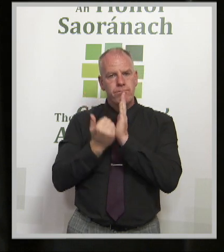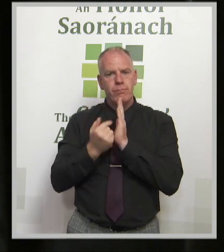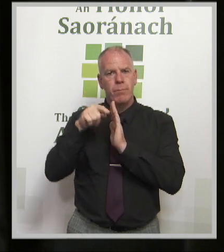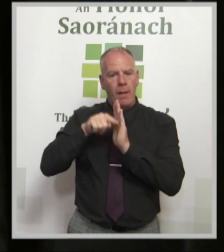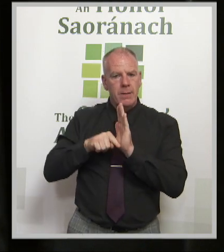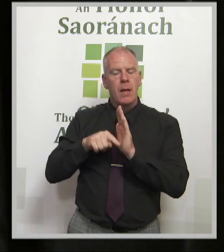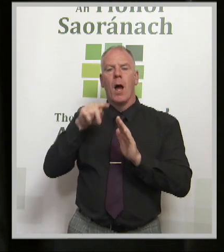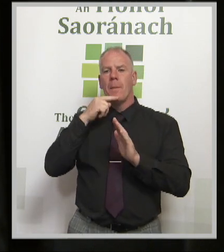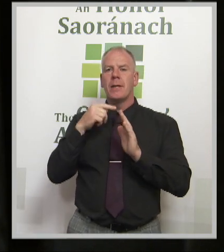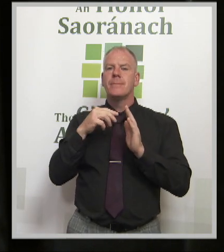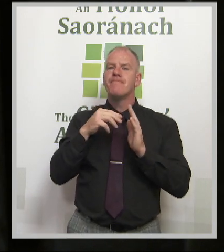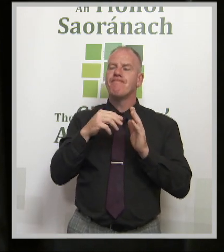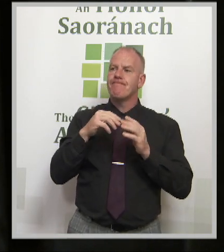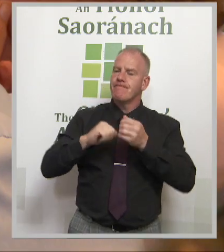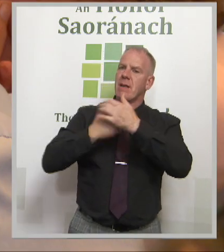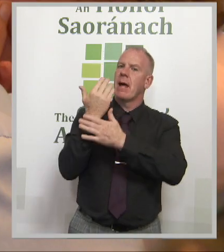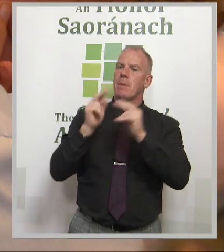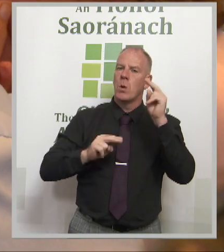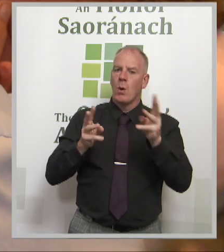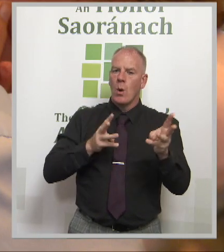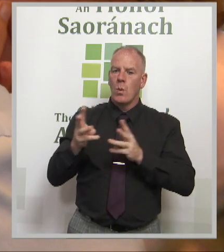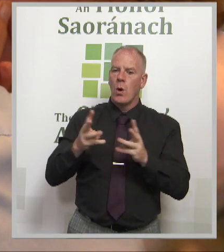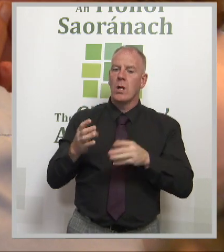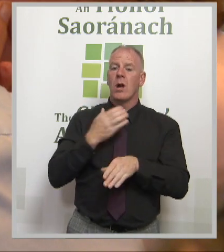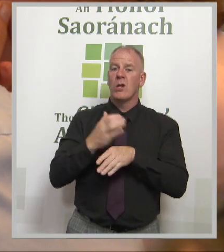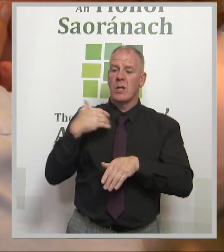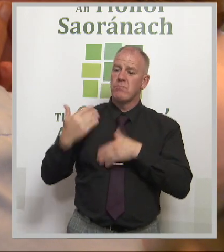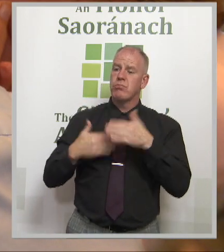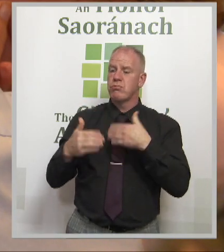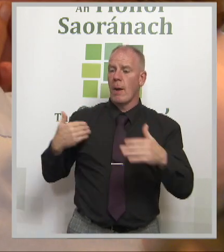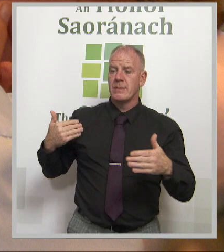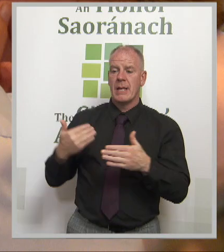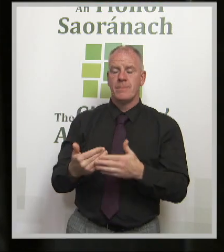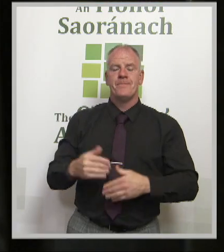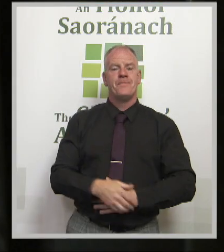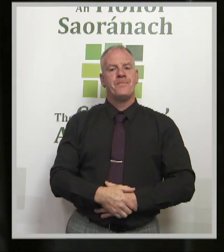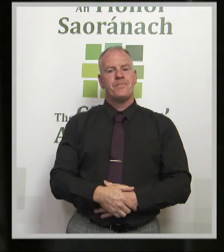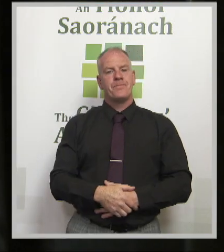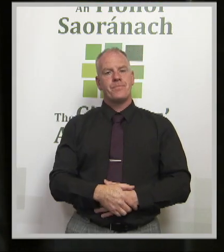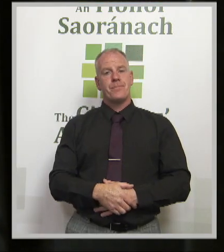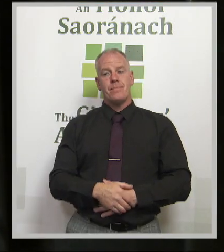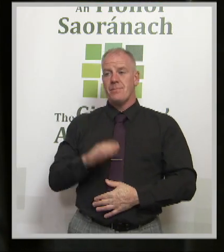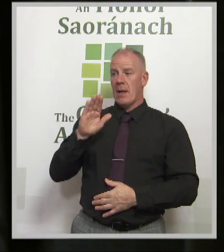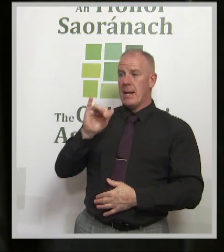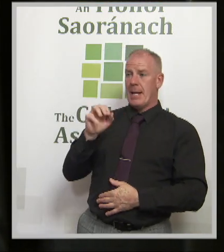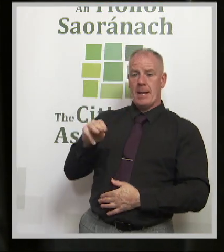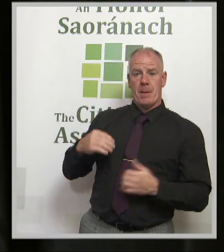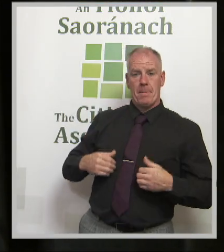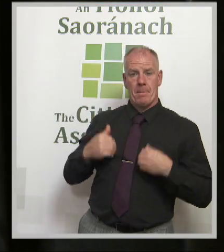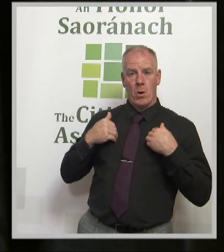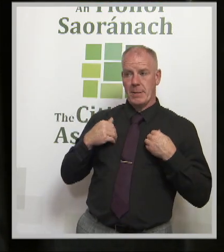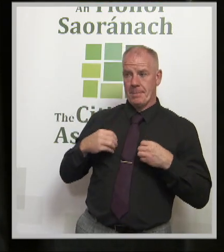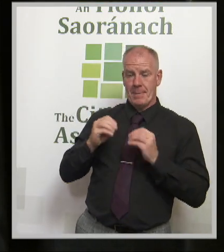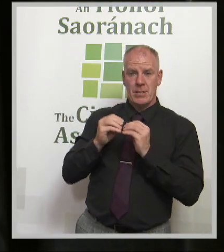to programs of work that now continue to the present day. But as Liam has said, the